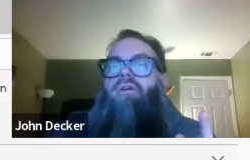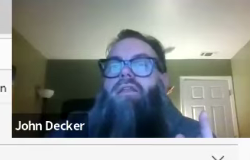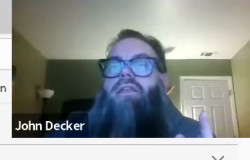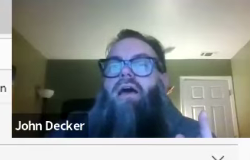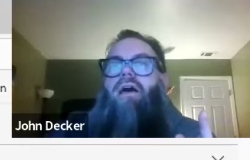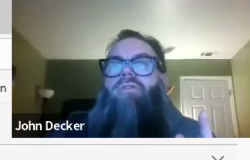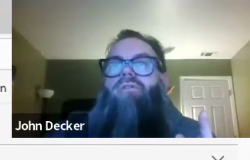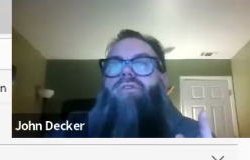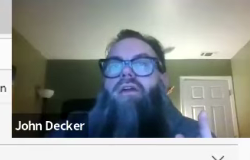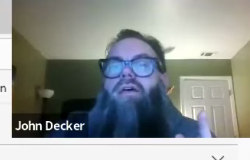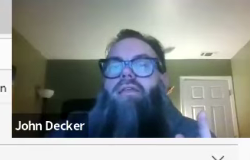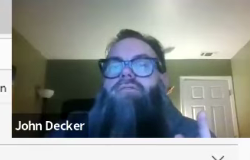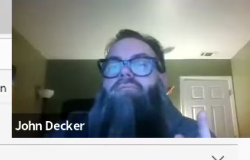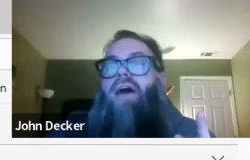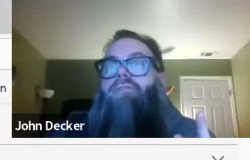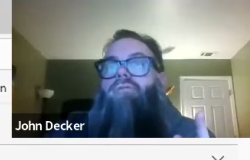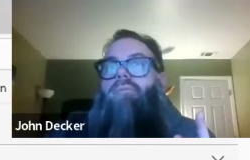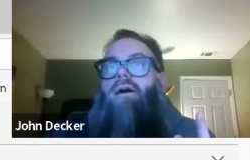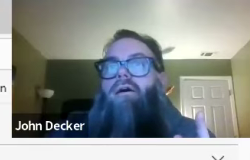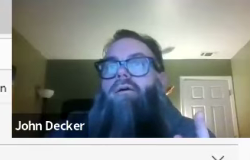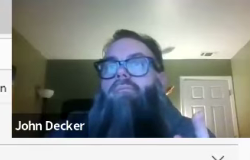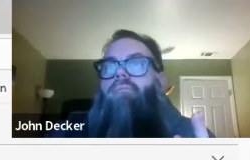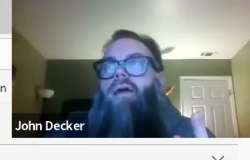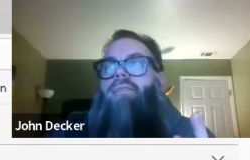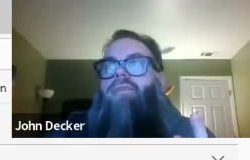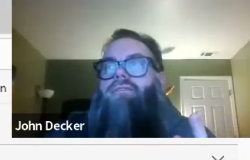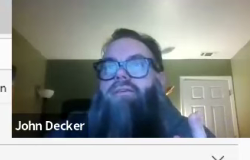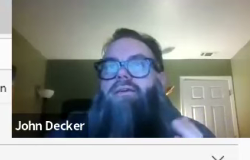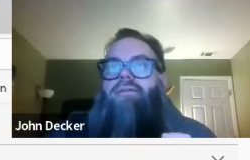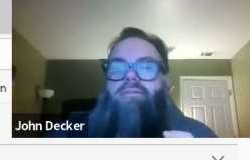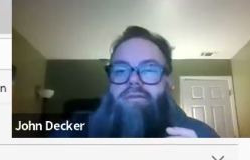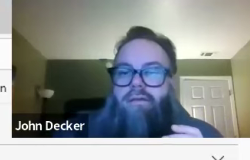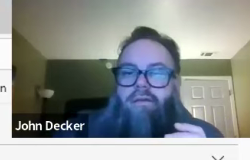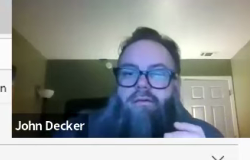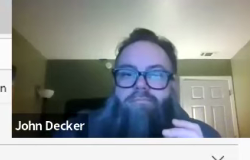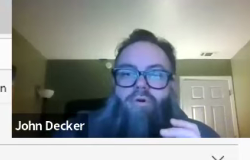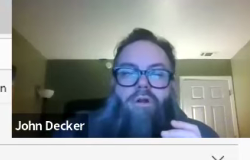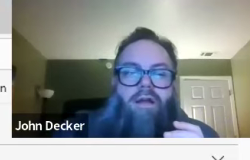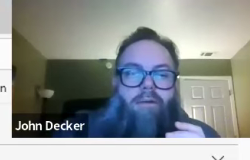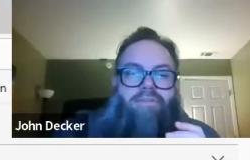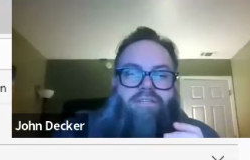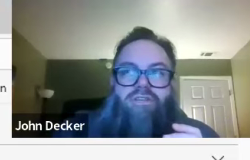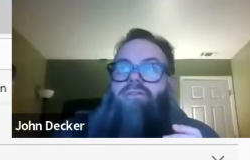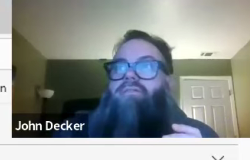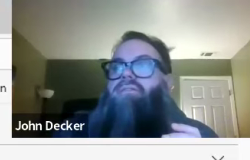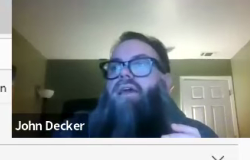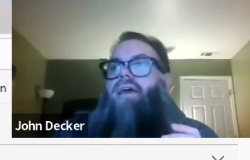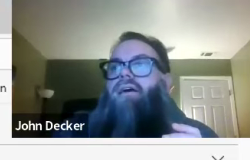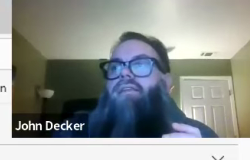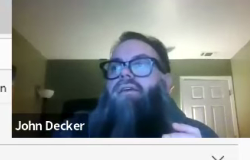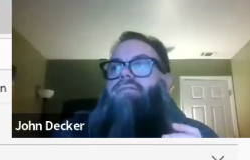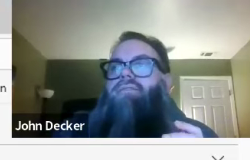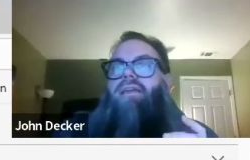and share another thing that is impactful. And this is board